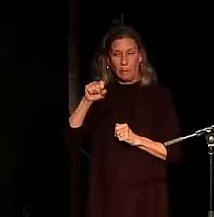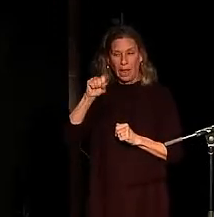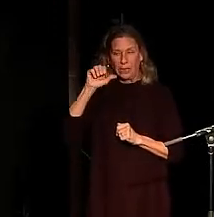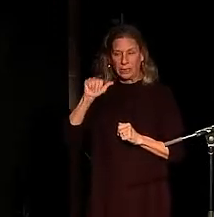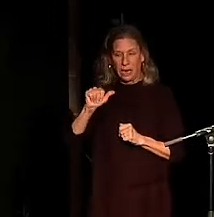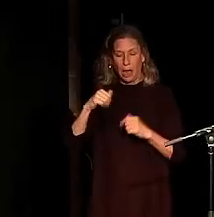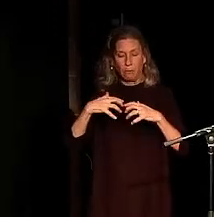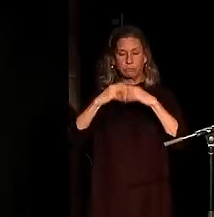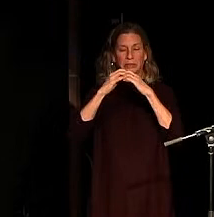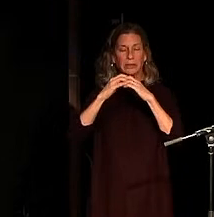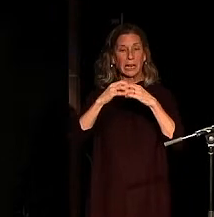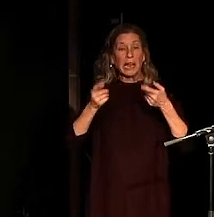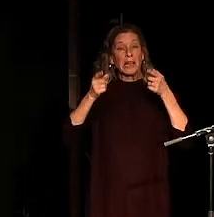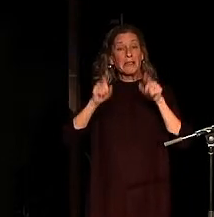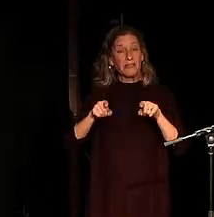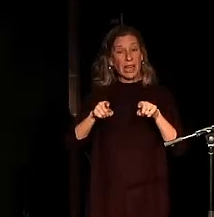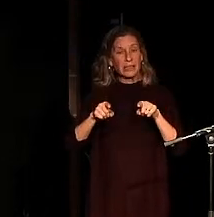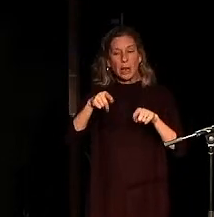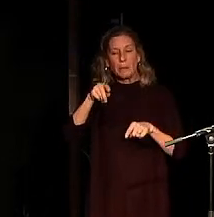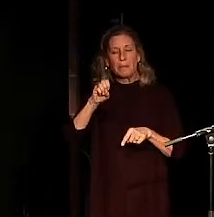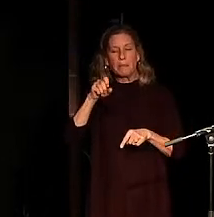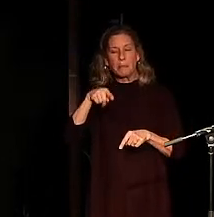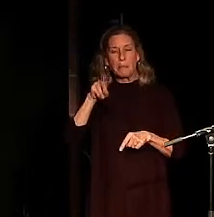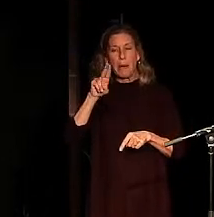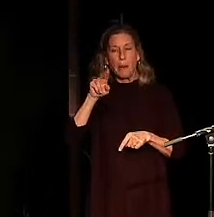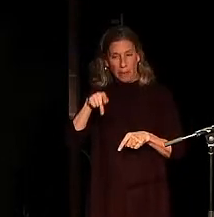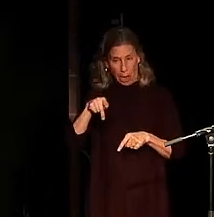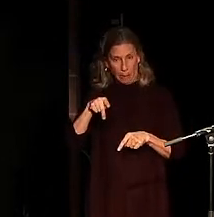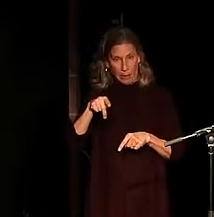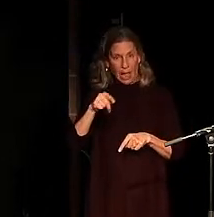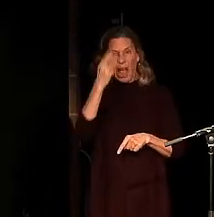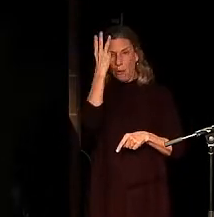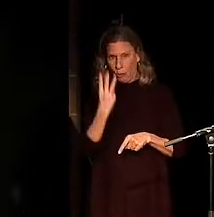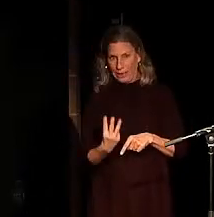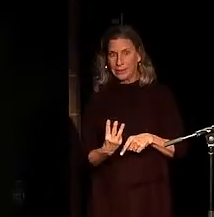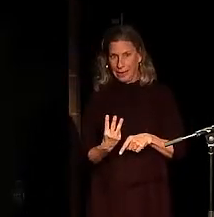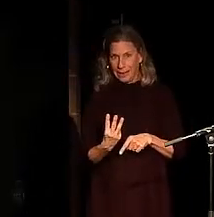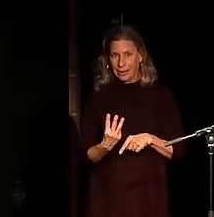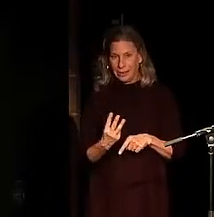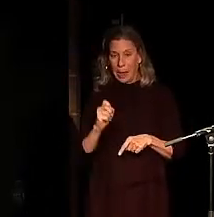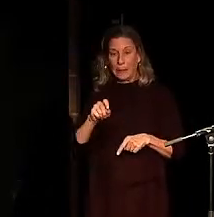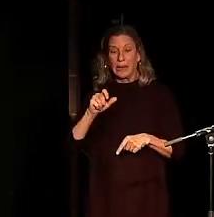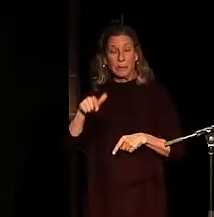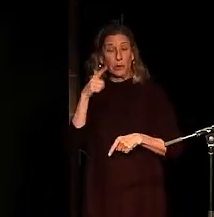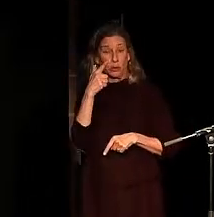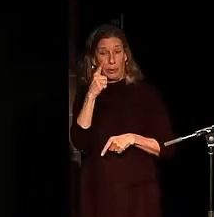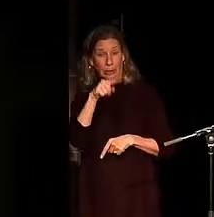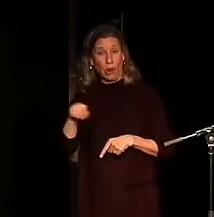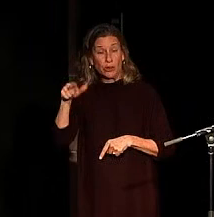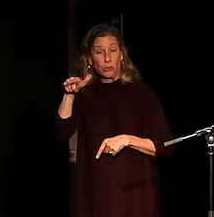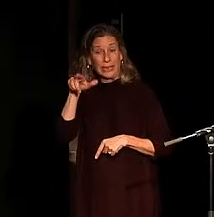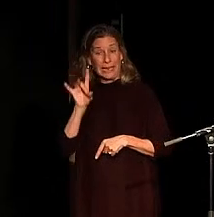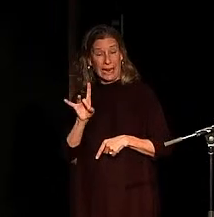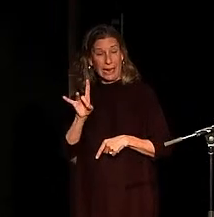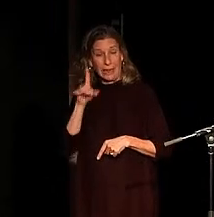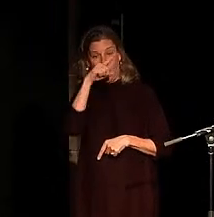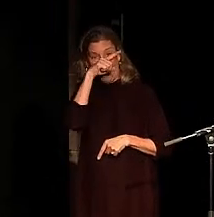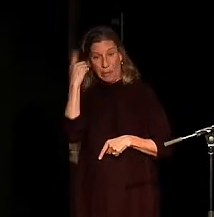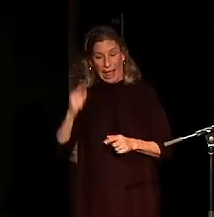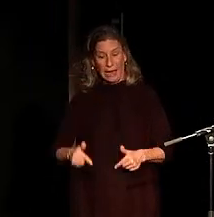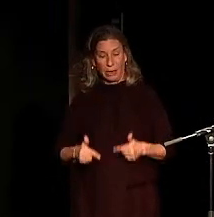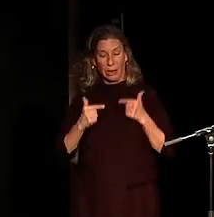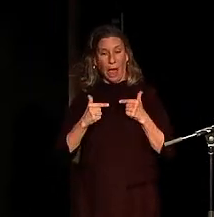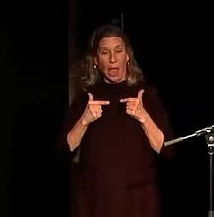from April 19th through June 7th every Wednesday. April 21 to 28th is Black Lives Matter